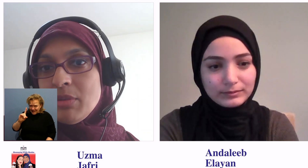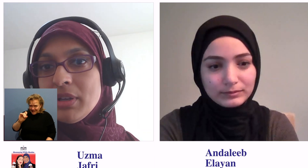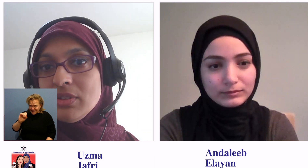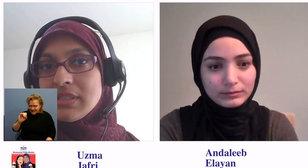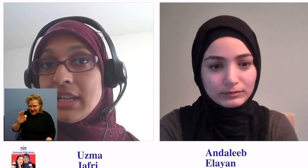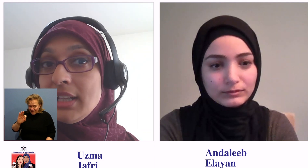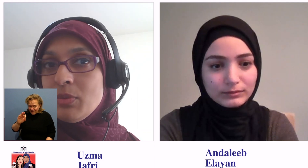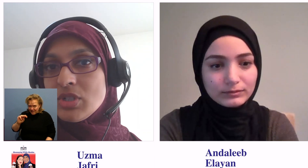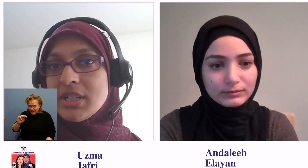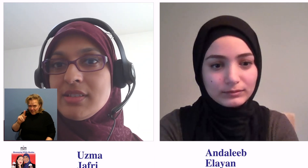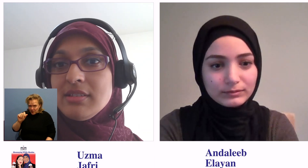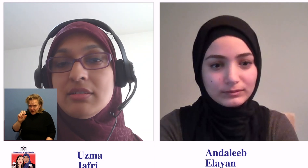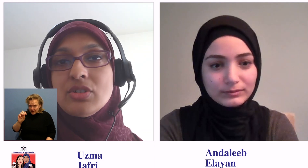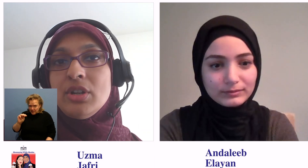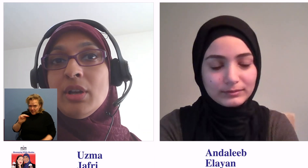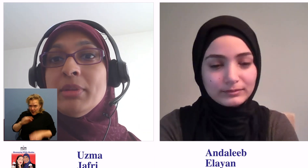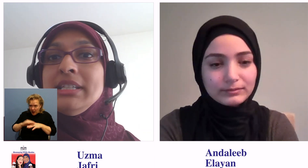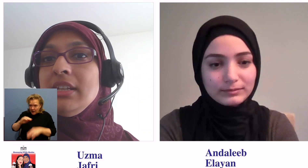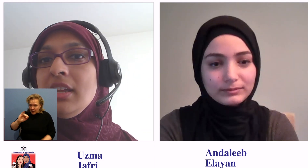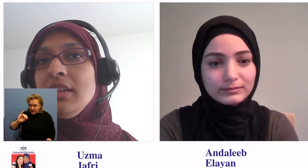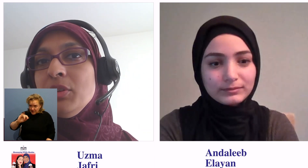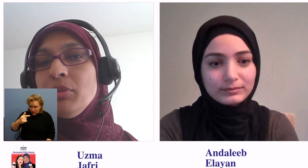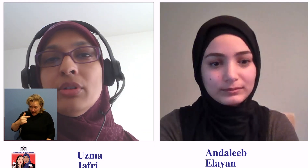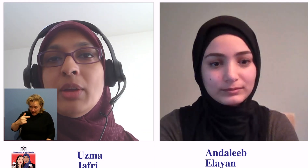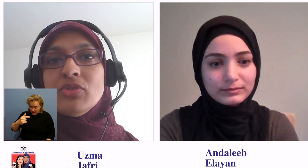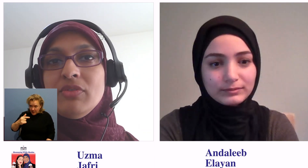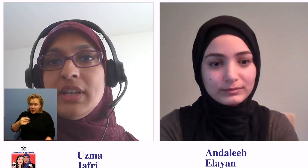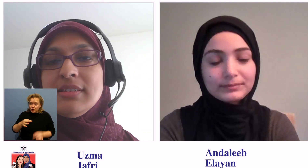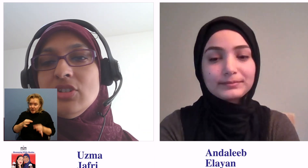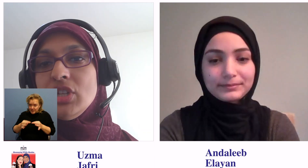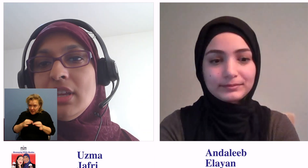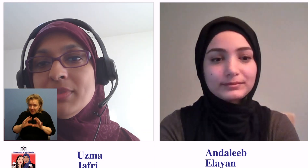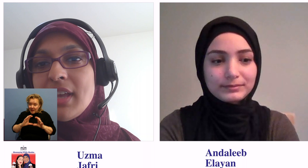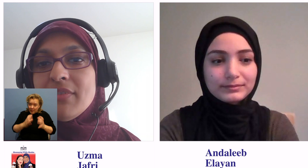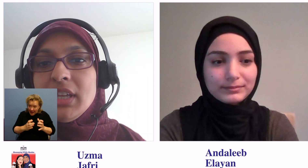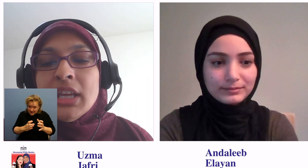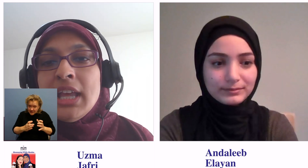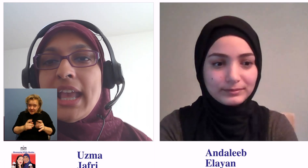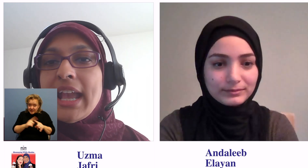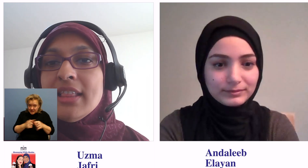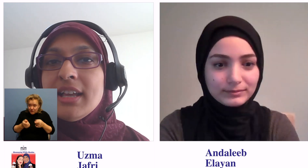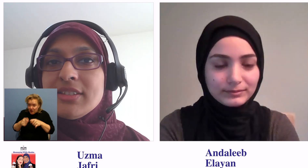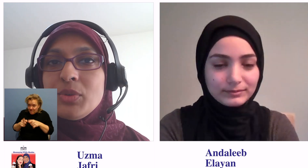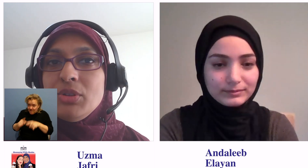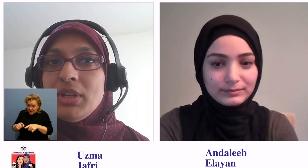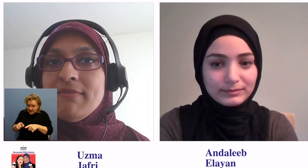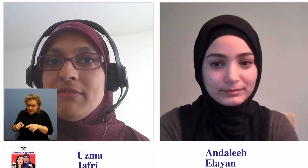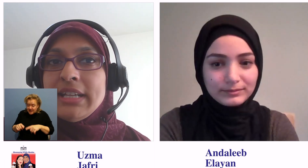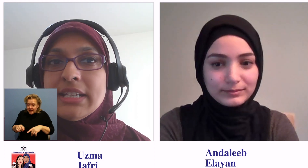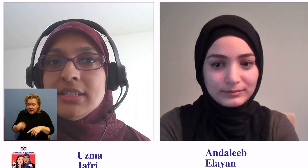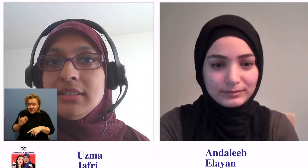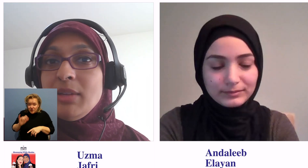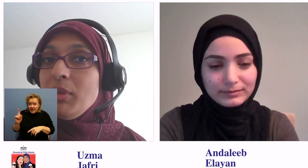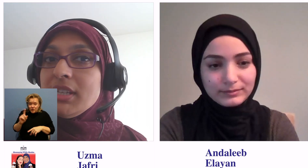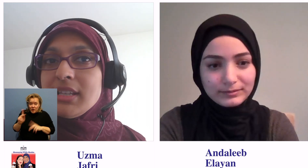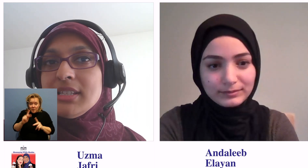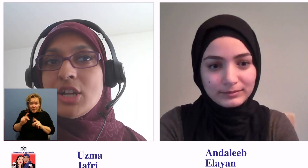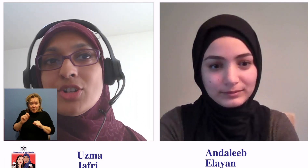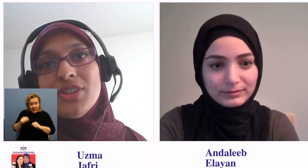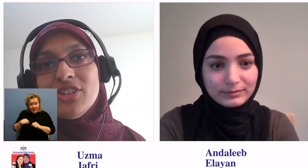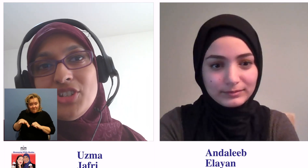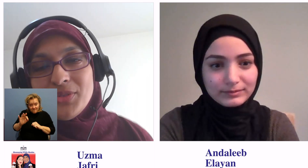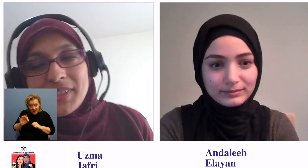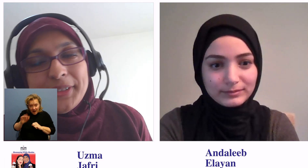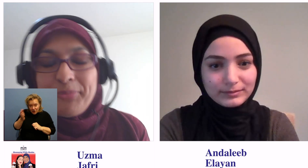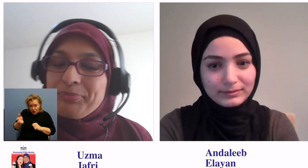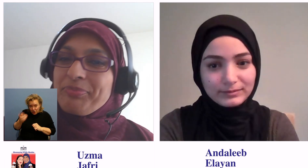to find out about those sign language classes that are starting on Monday and any other programs or events that GDM is having. And that's where you can find Undelieve because I